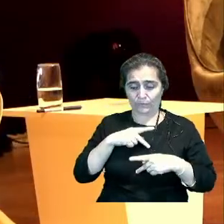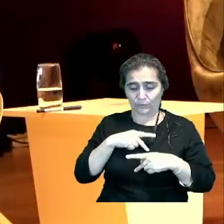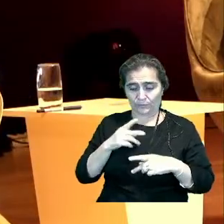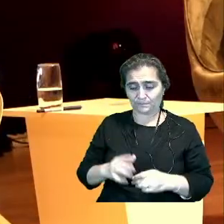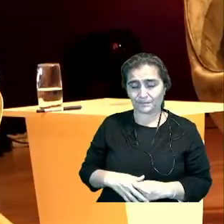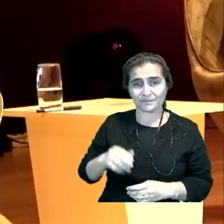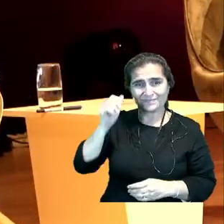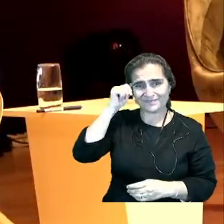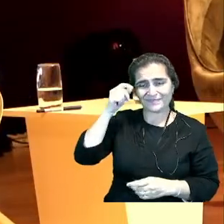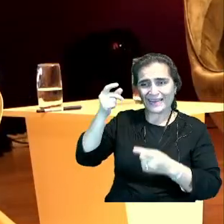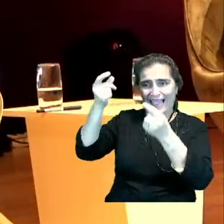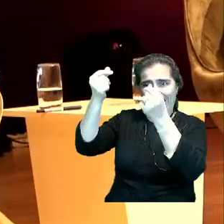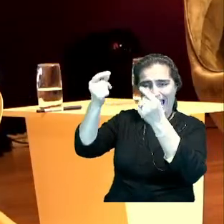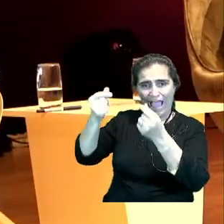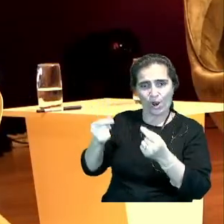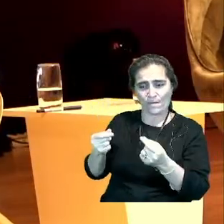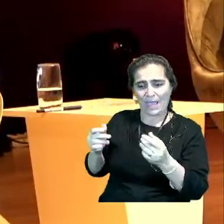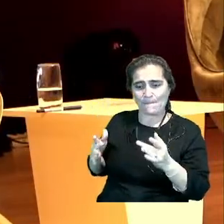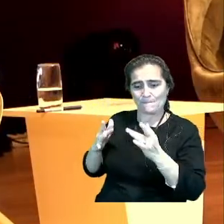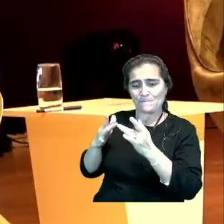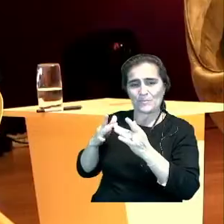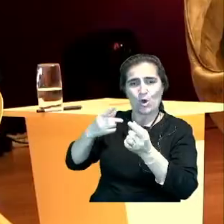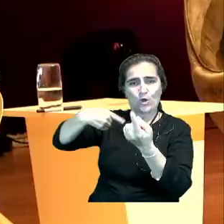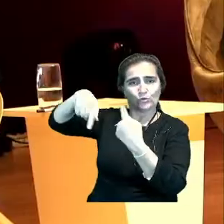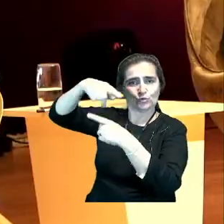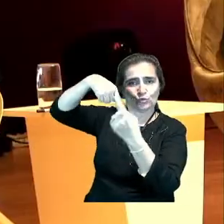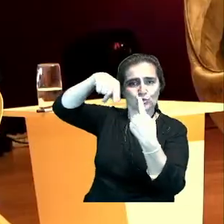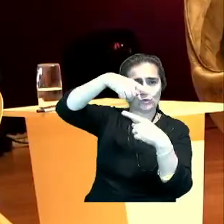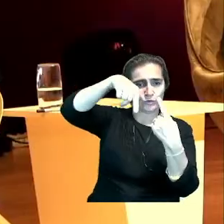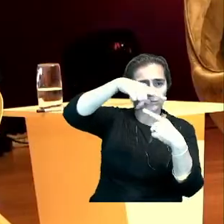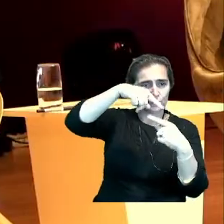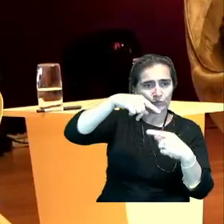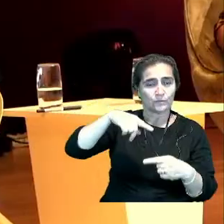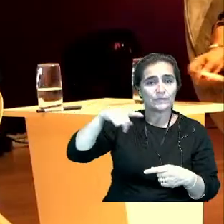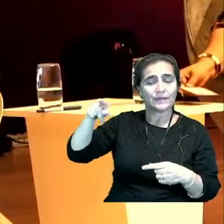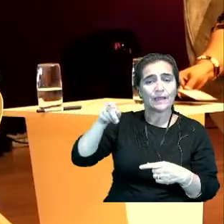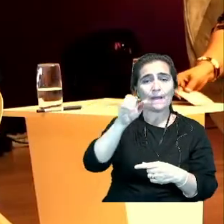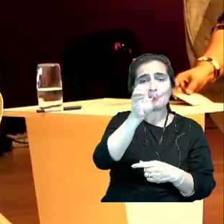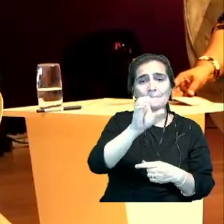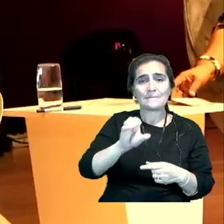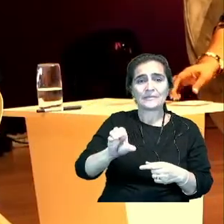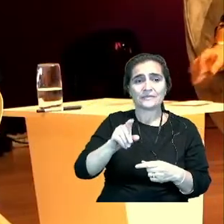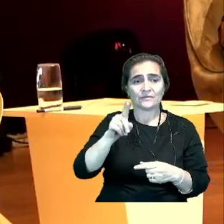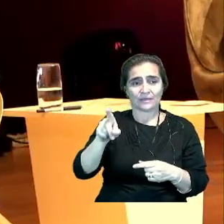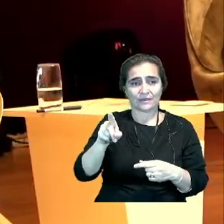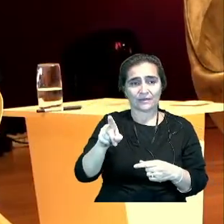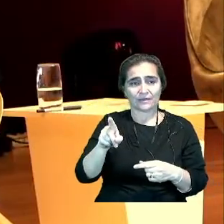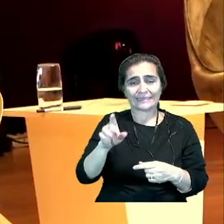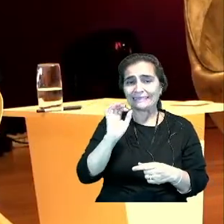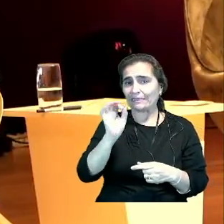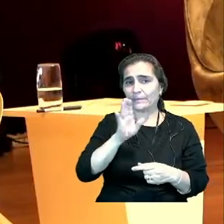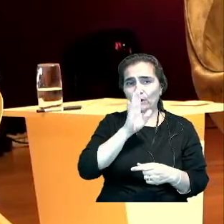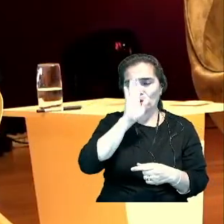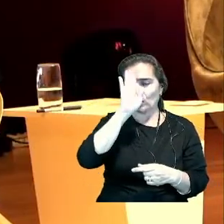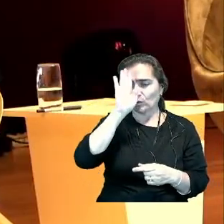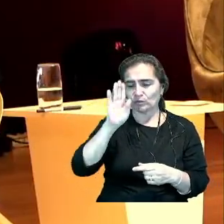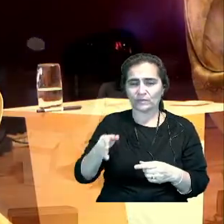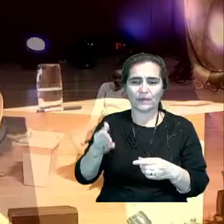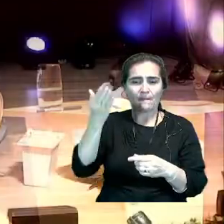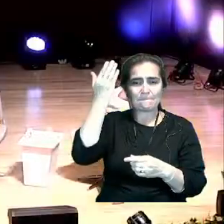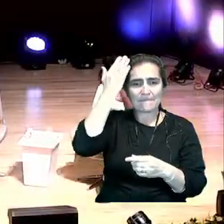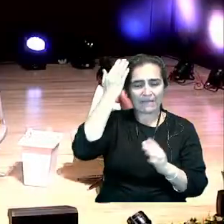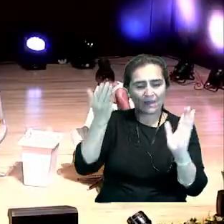idea. Because the economy of tourism has always had a big challenge. You know, on the Pacific coast of Colombia, our economy has been